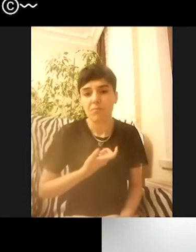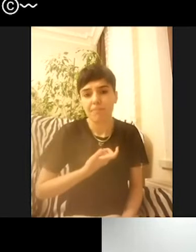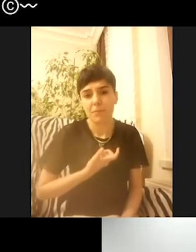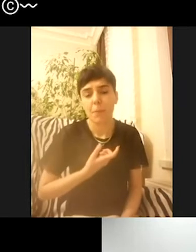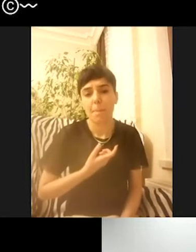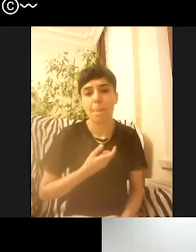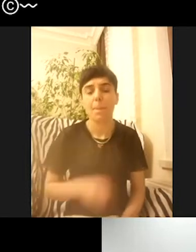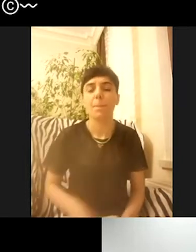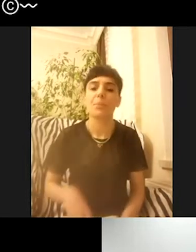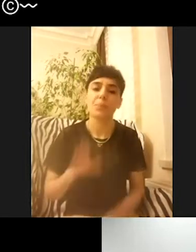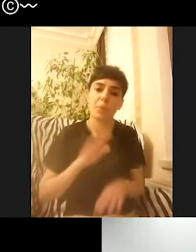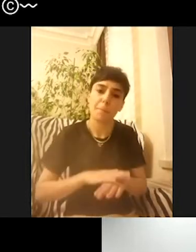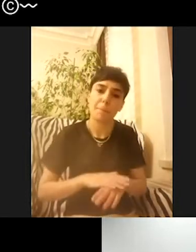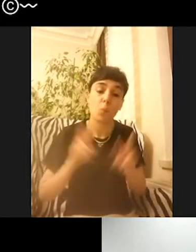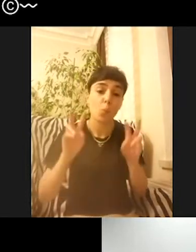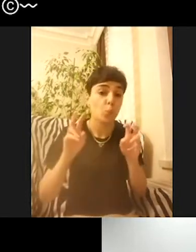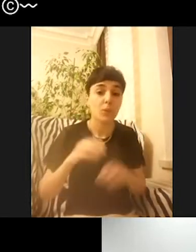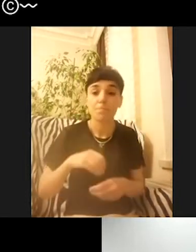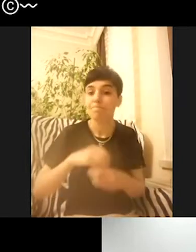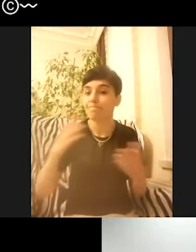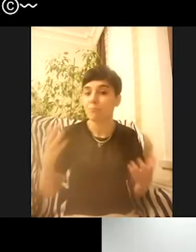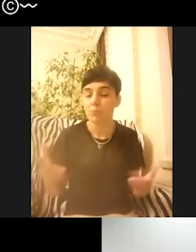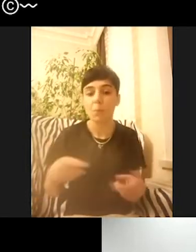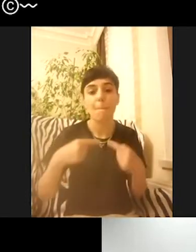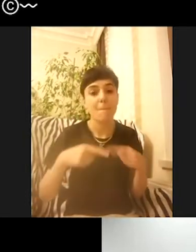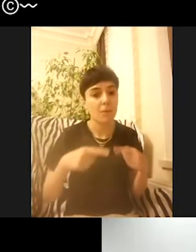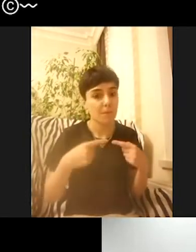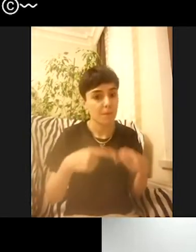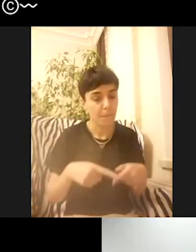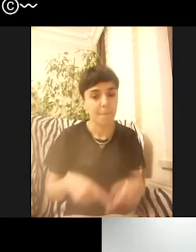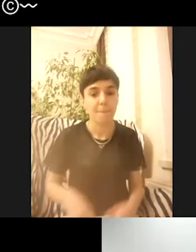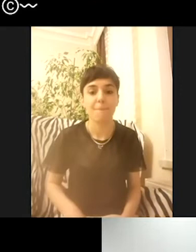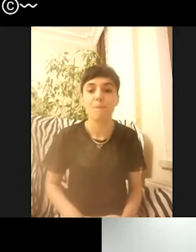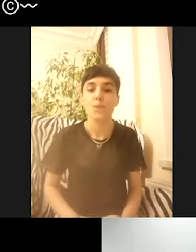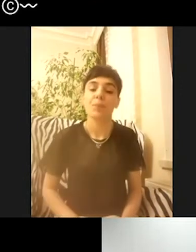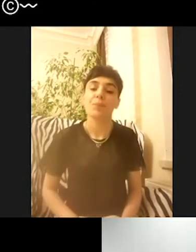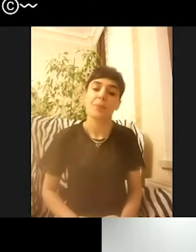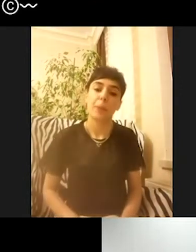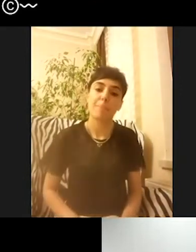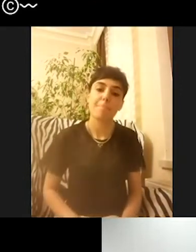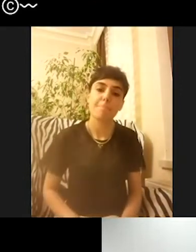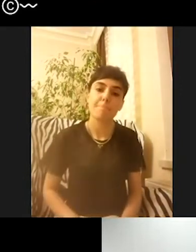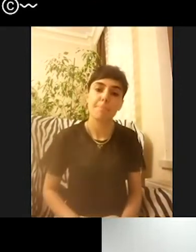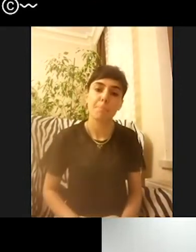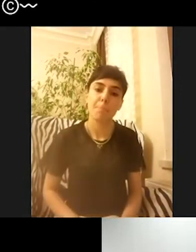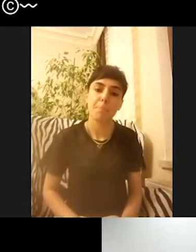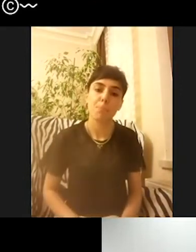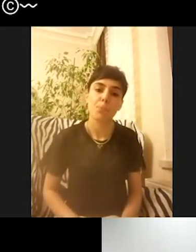queer relations, but also talking about social acceptance on a social